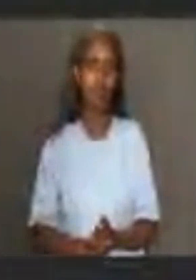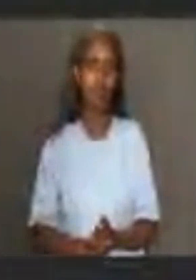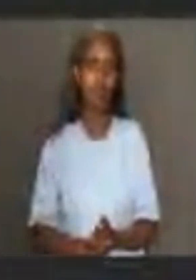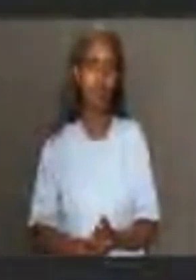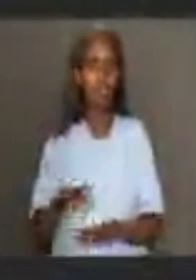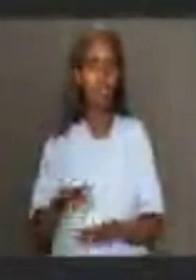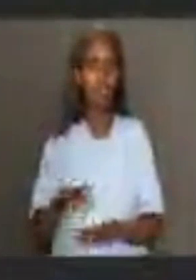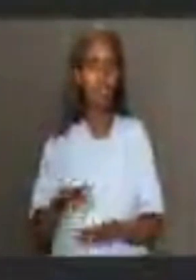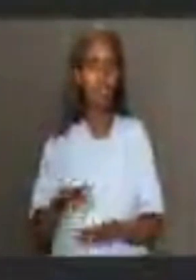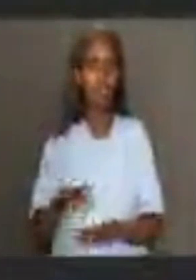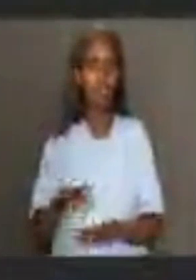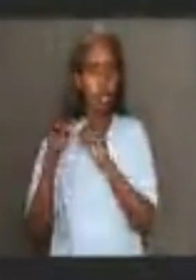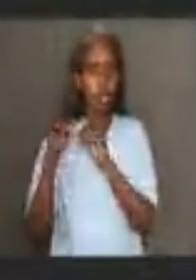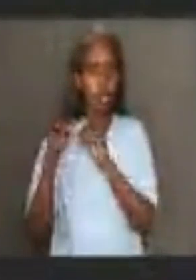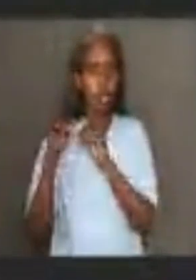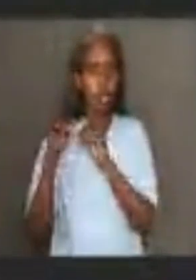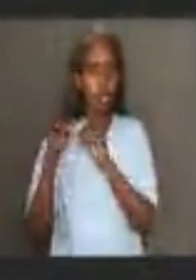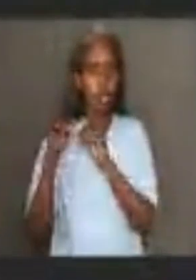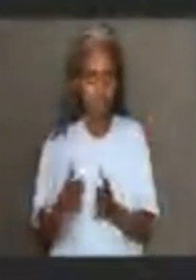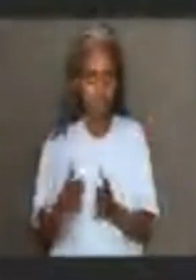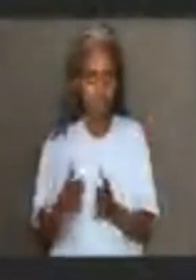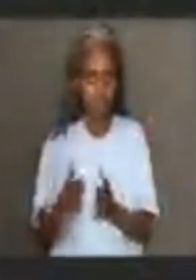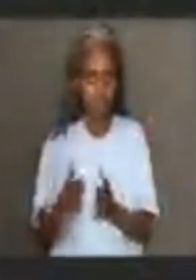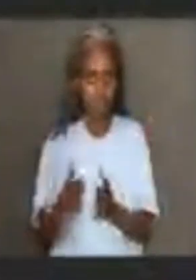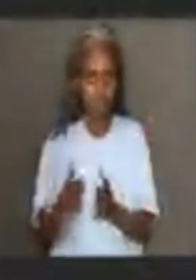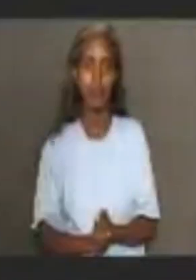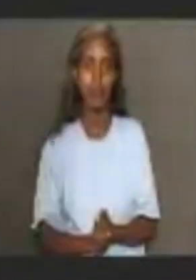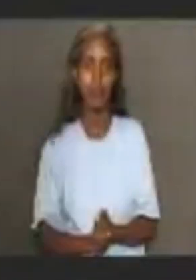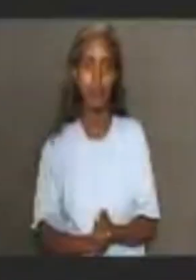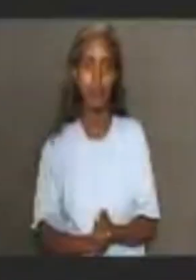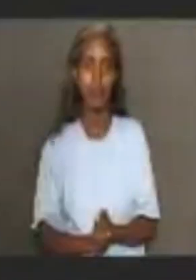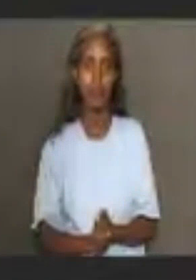Students, let's get ready.